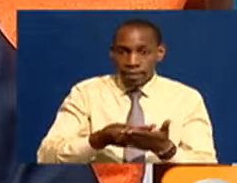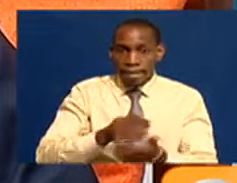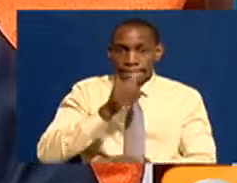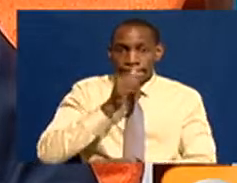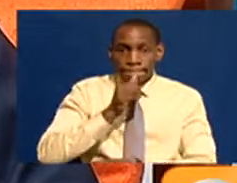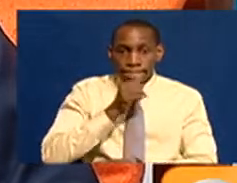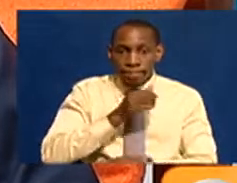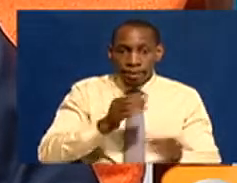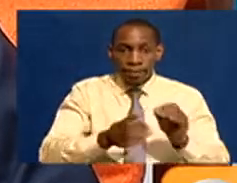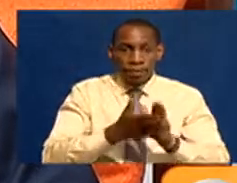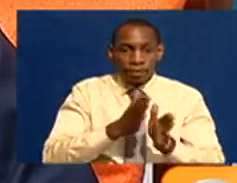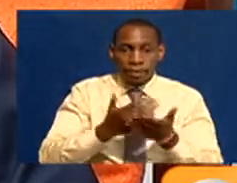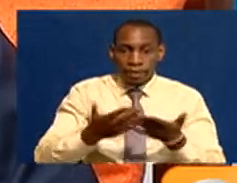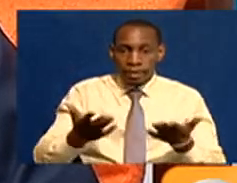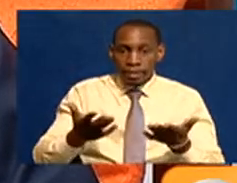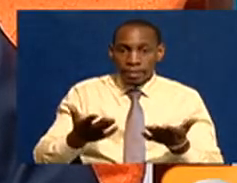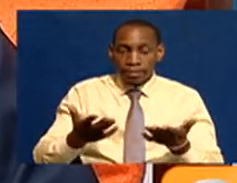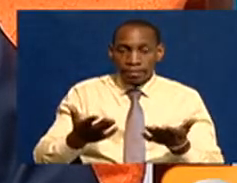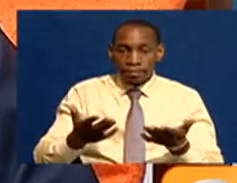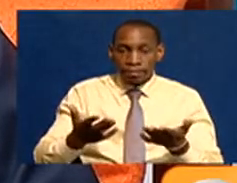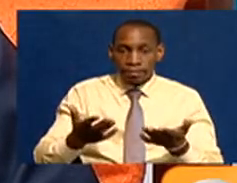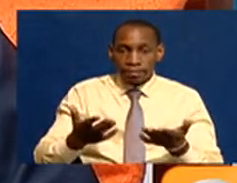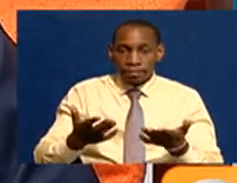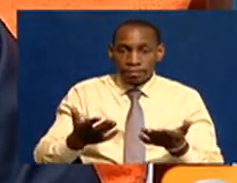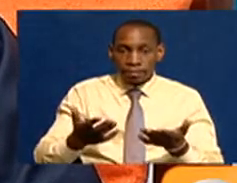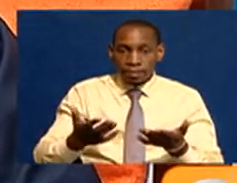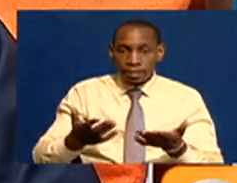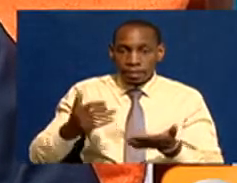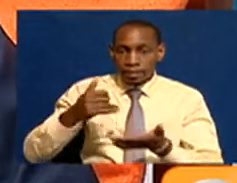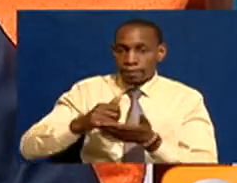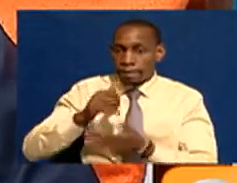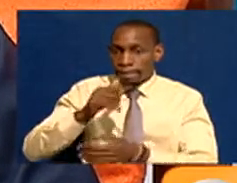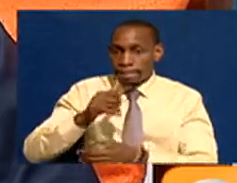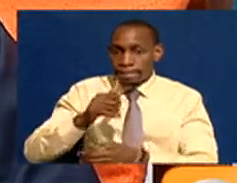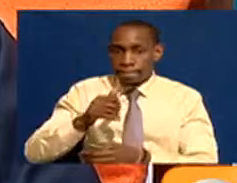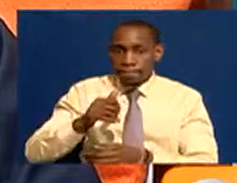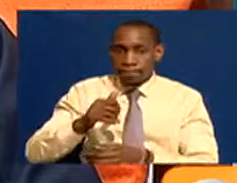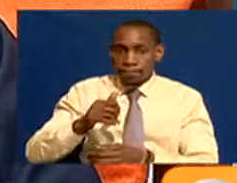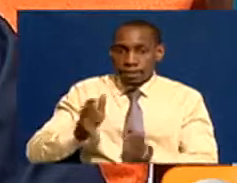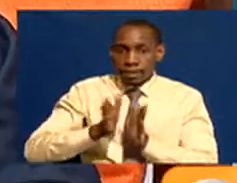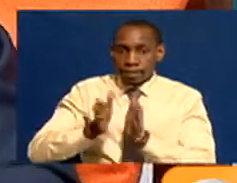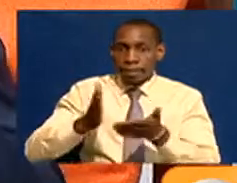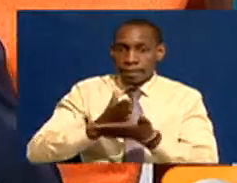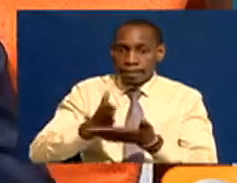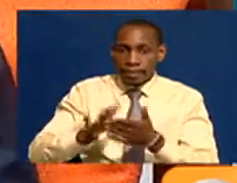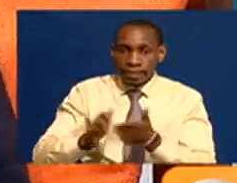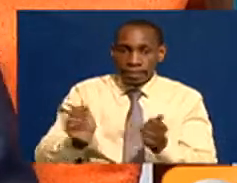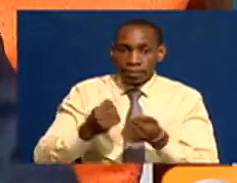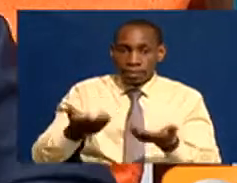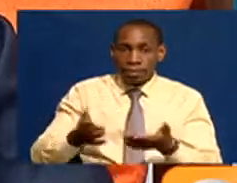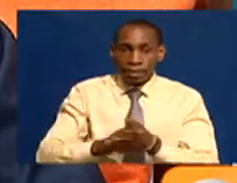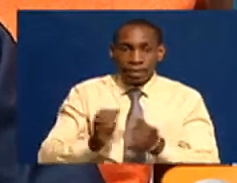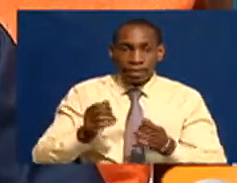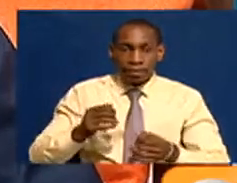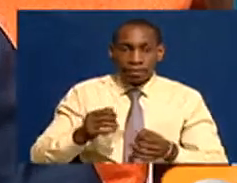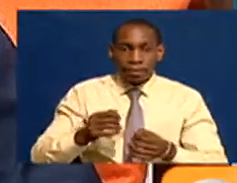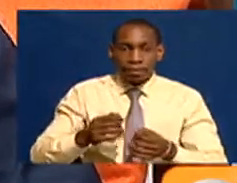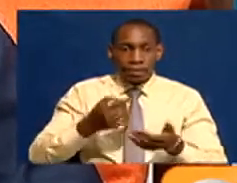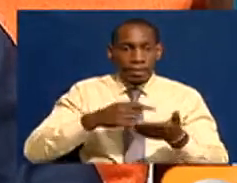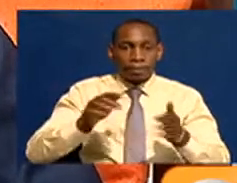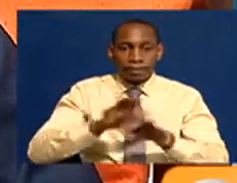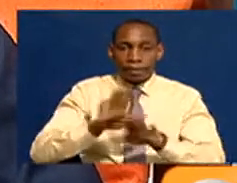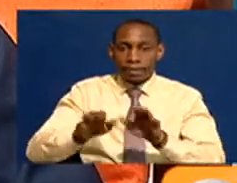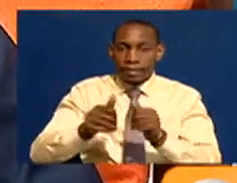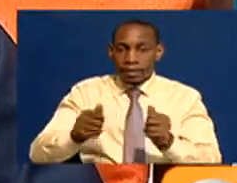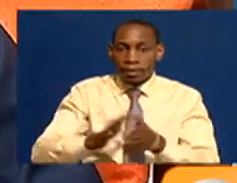private company without any consideration being given by that private company. Of course, I can't just sit here and say, oh, hallelujah, things are okay. We must do